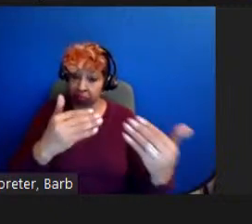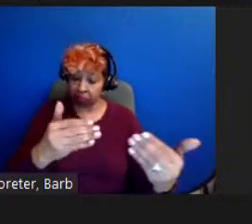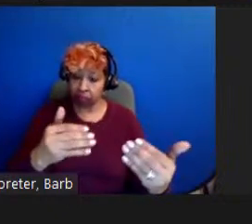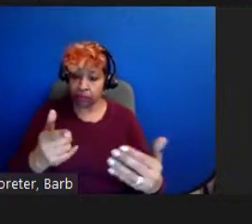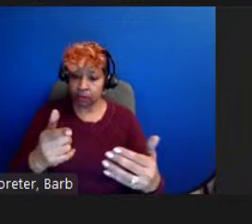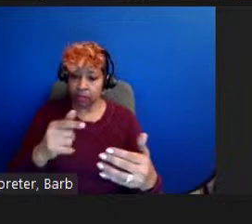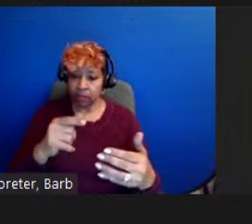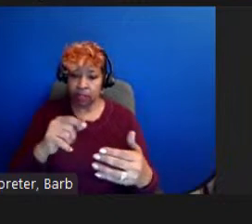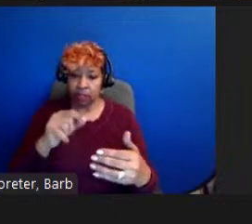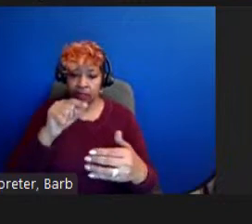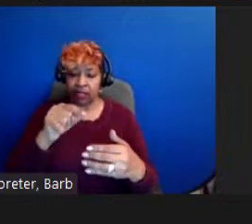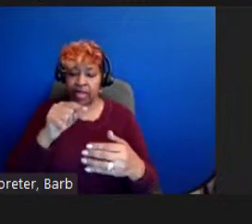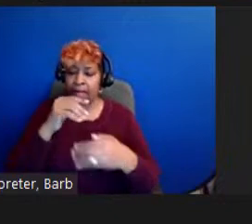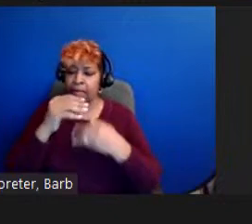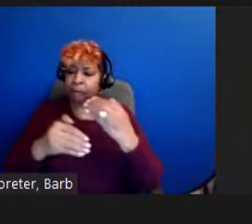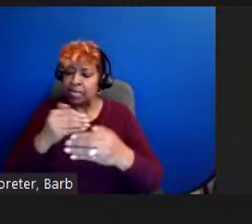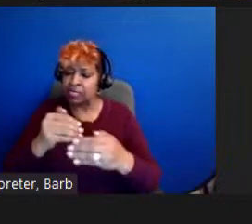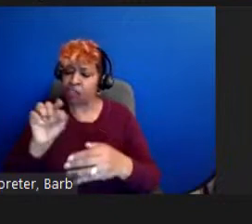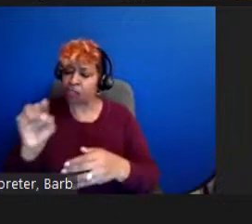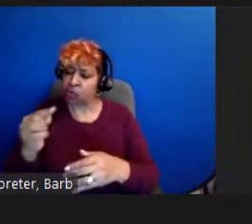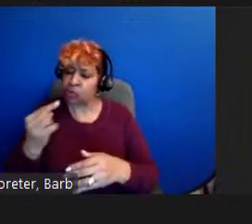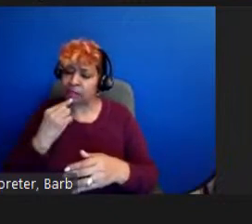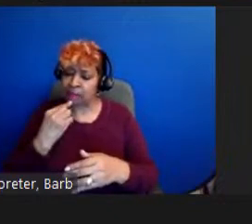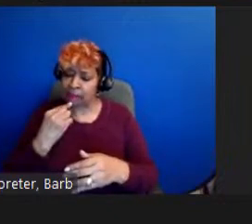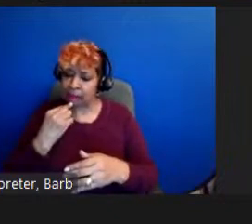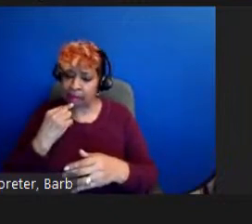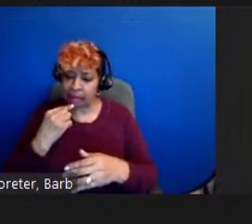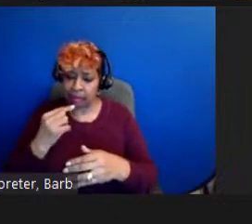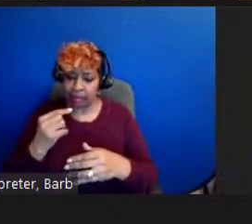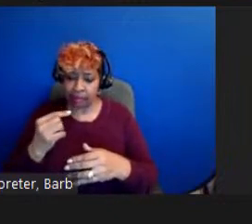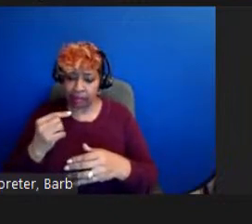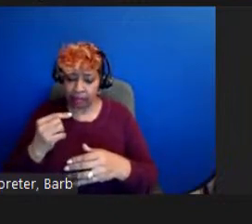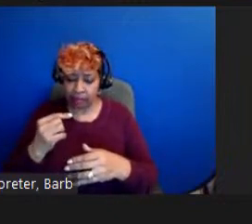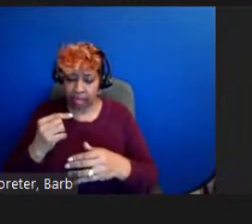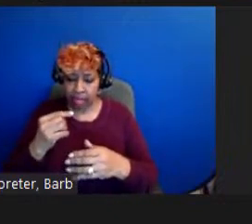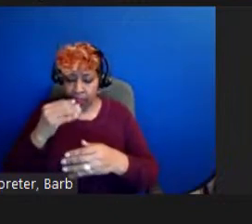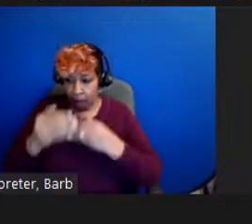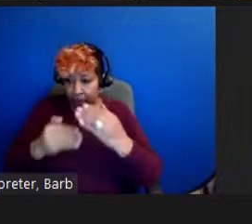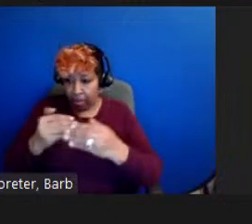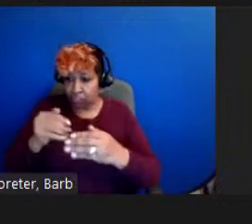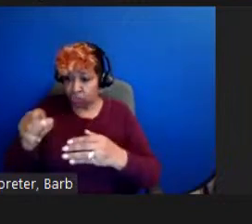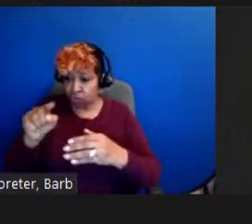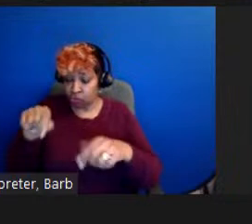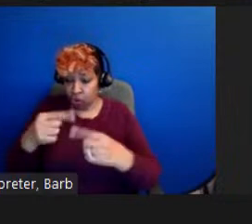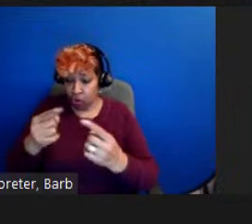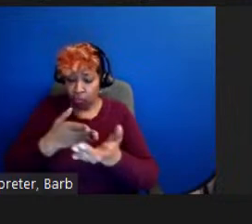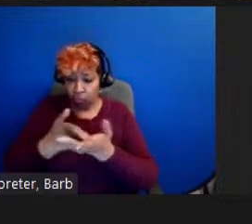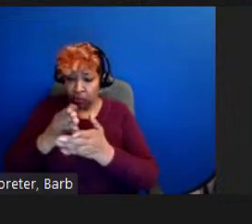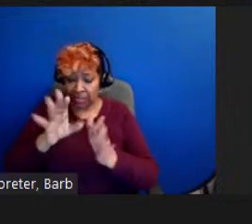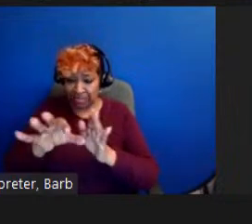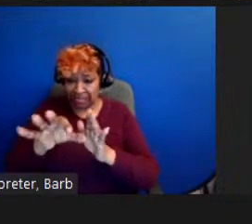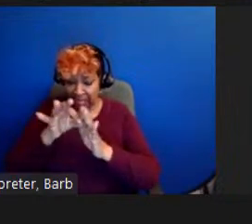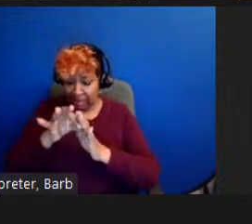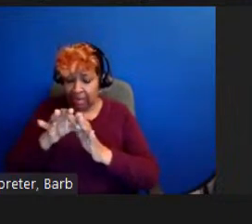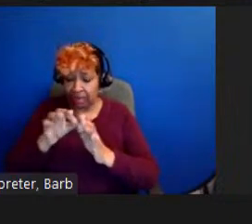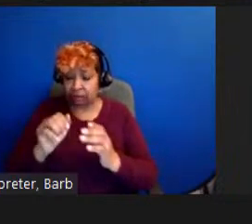Regarding the process. So you said that the kind of that process that you go through to select, Kind